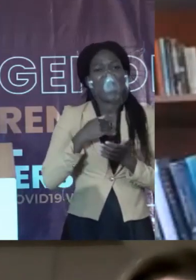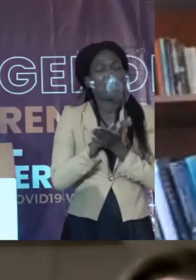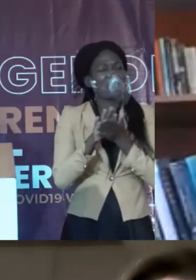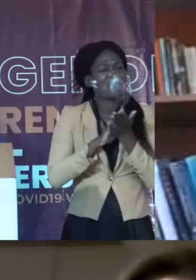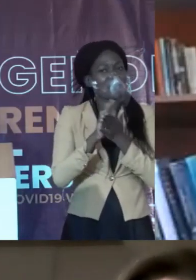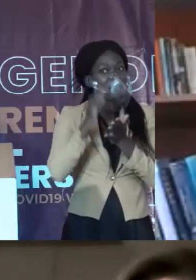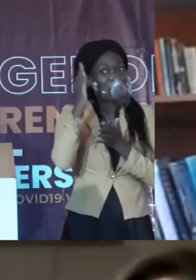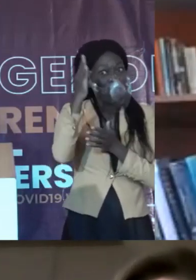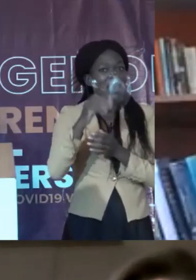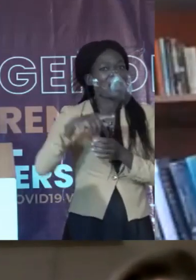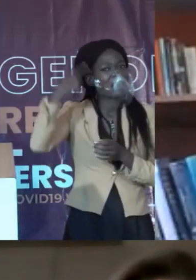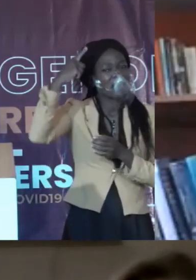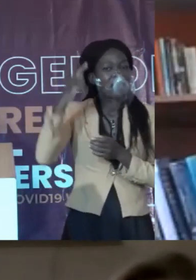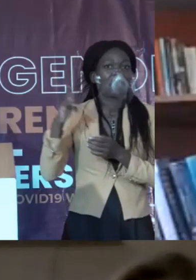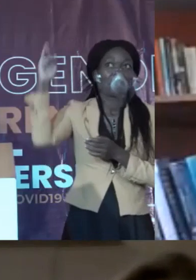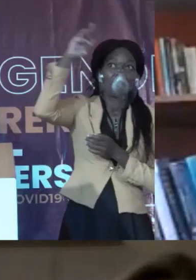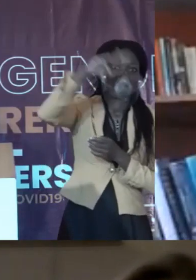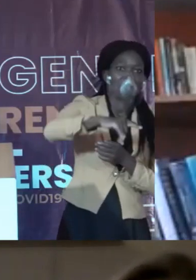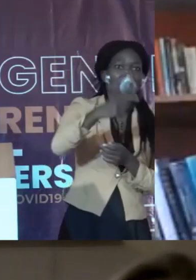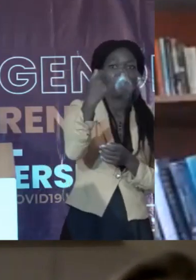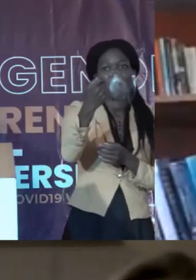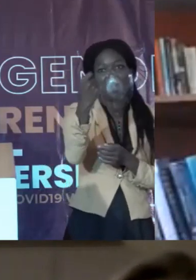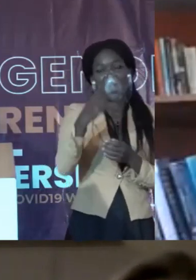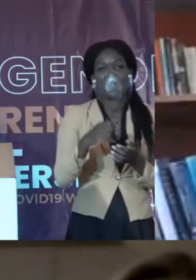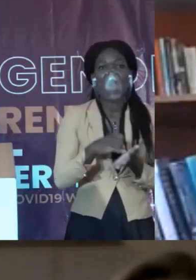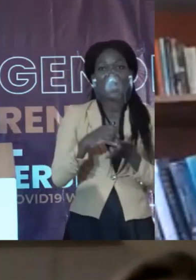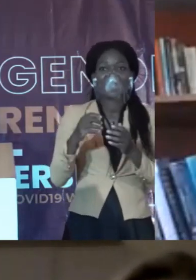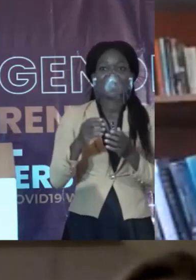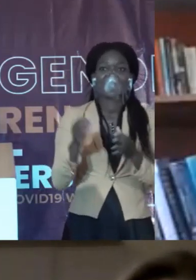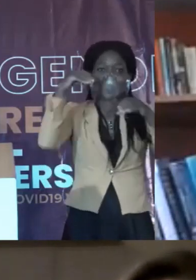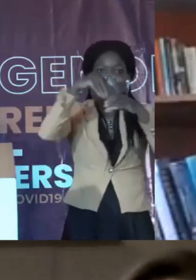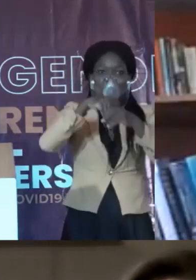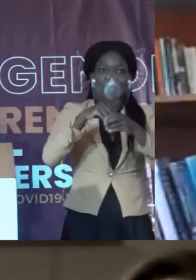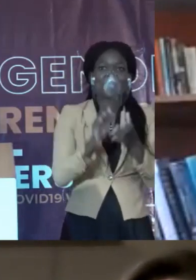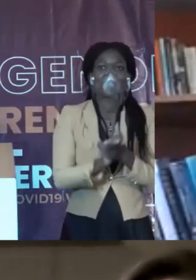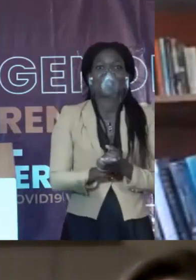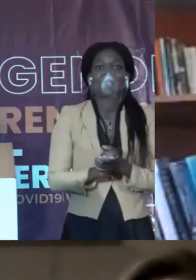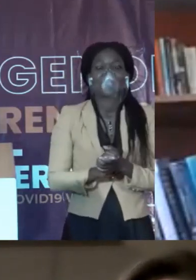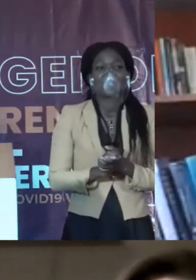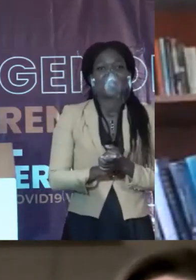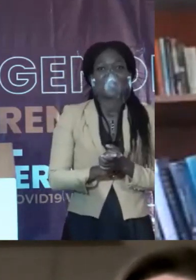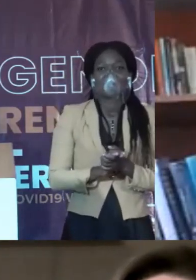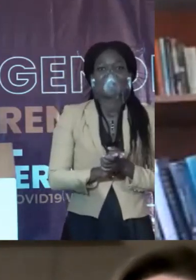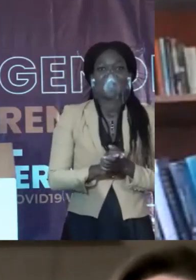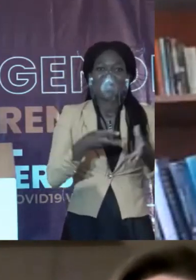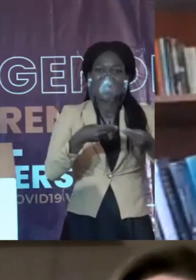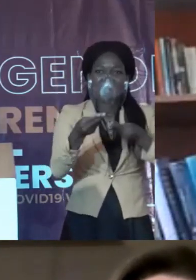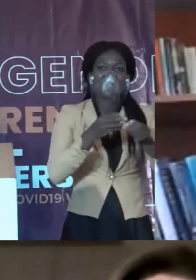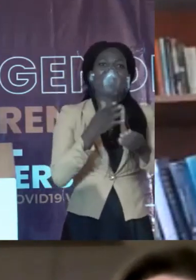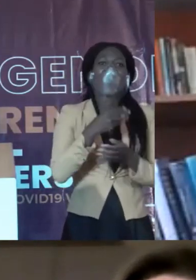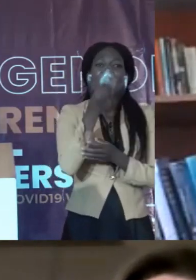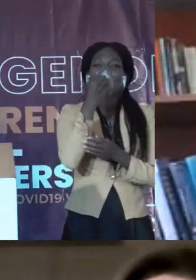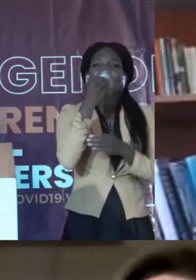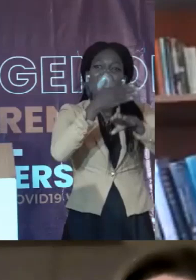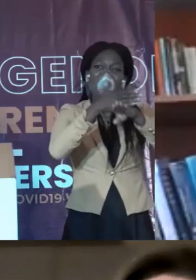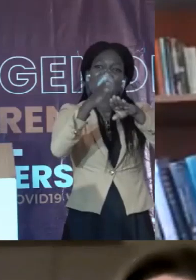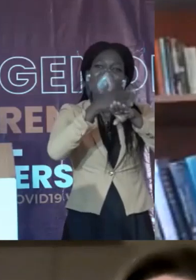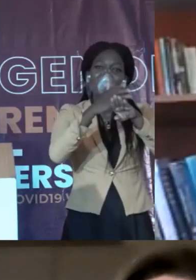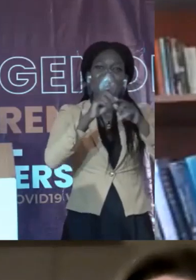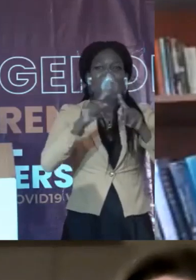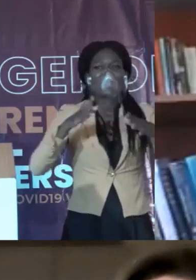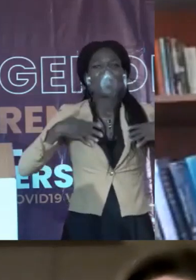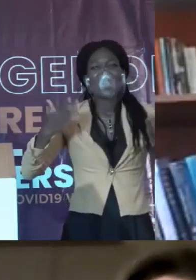coming to Malawi and joining in the market by eating chambo and enjoying